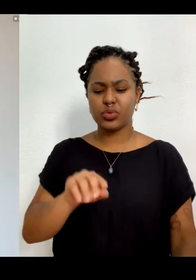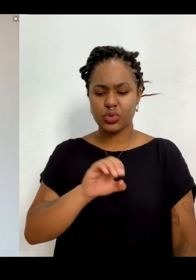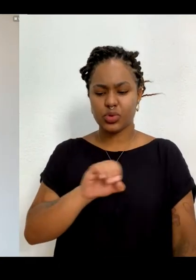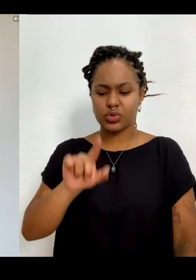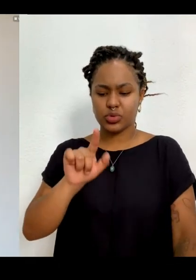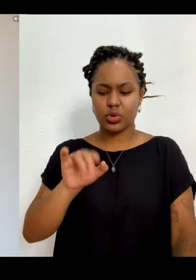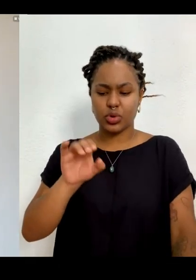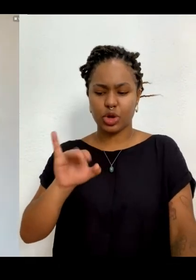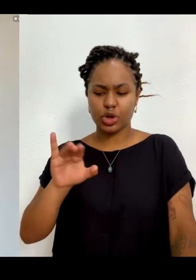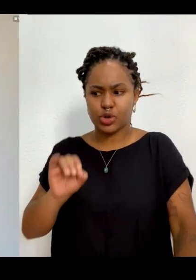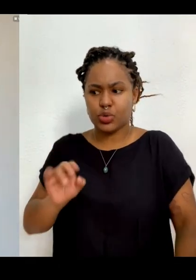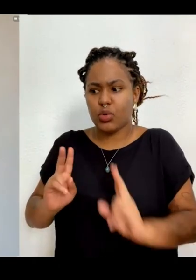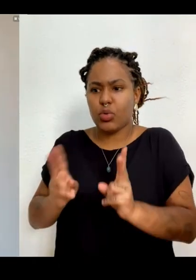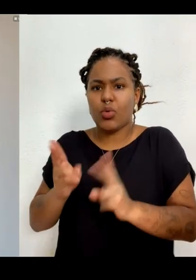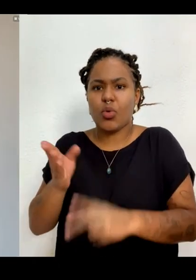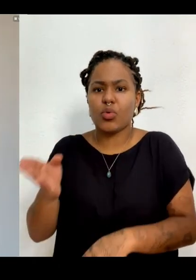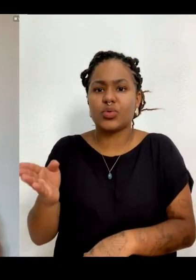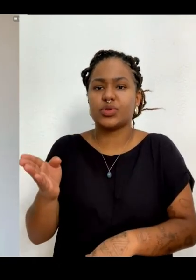um